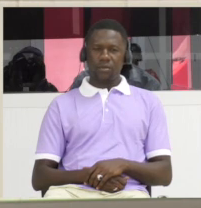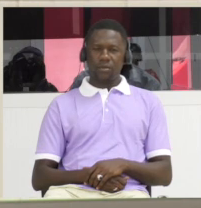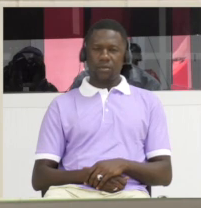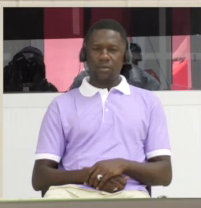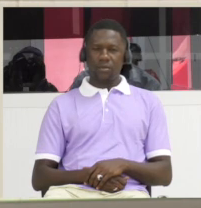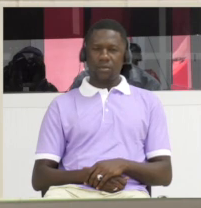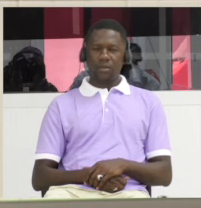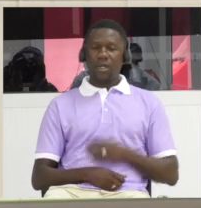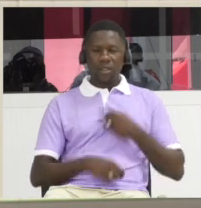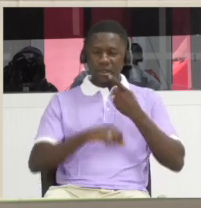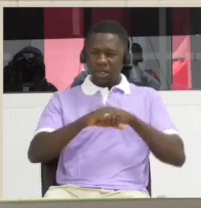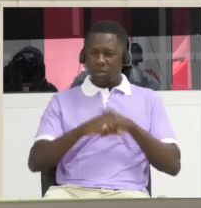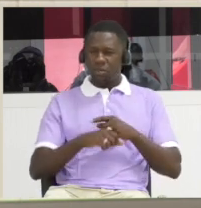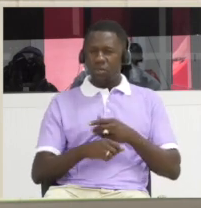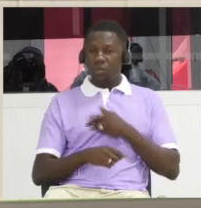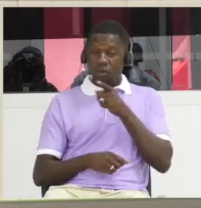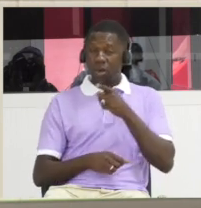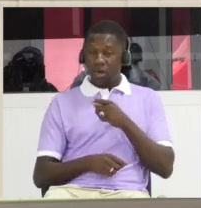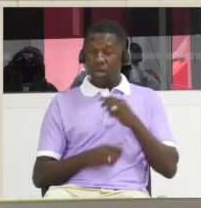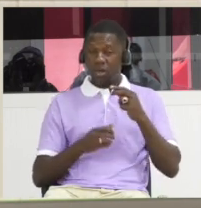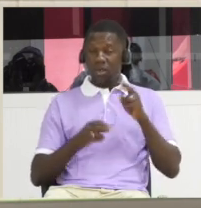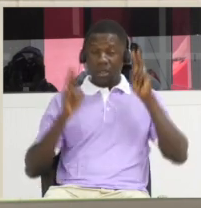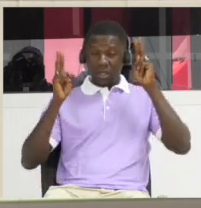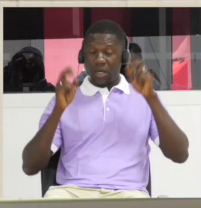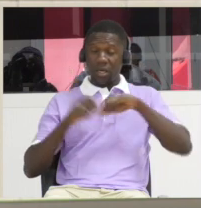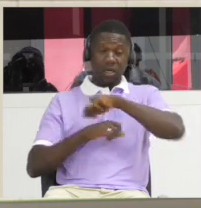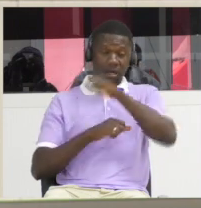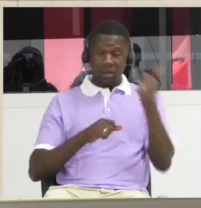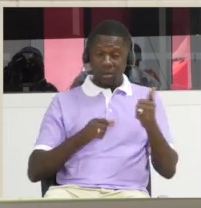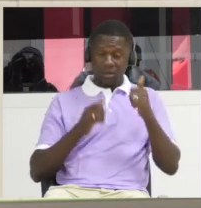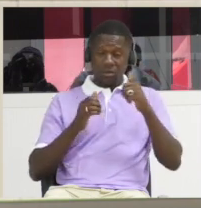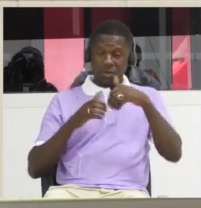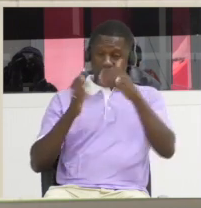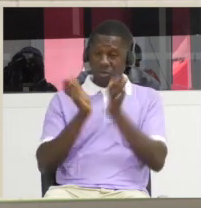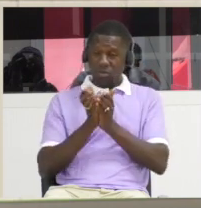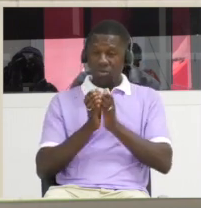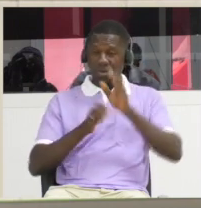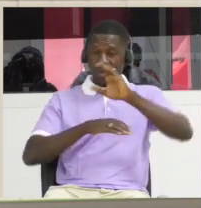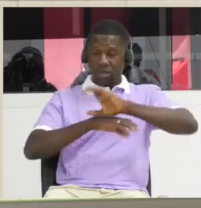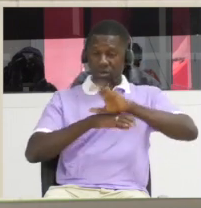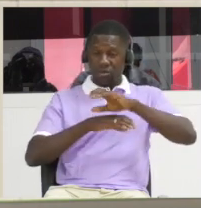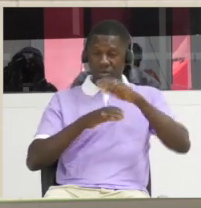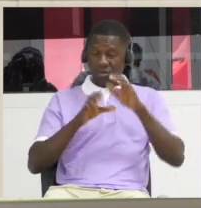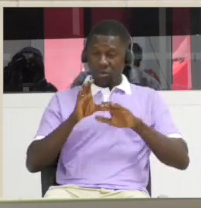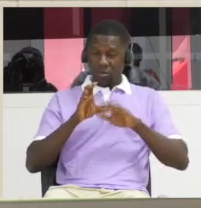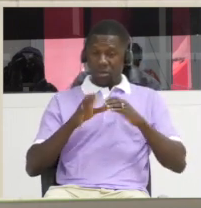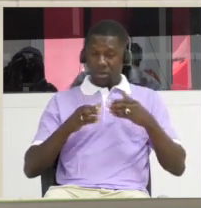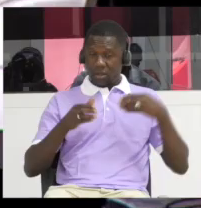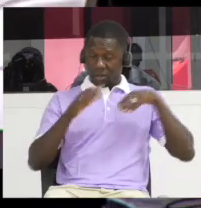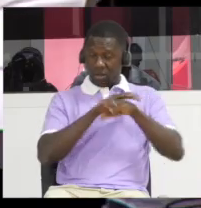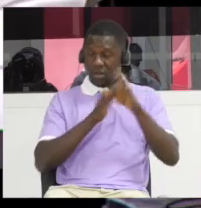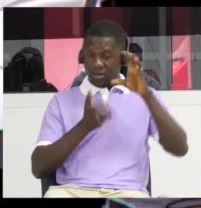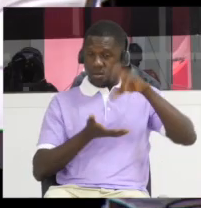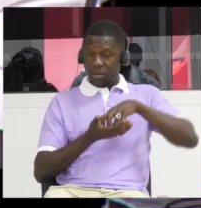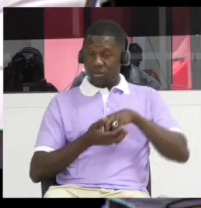not? No. They were coming. They were not in Banjul even. They had not entered Banjul. So, what